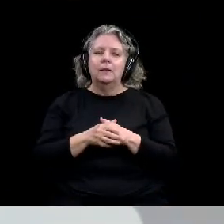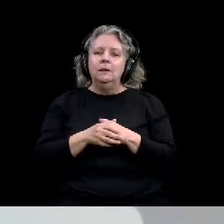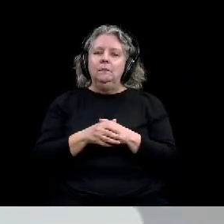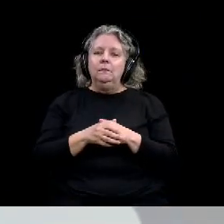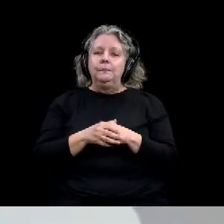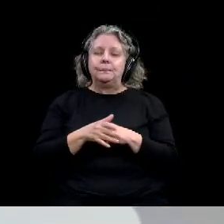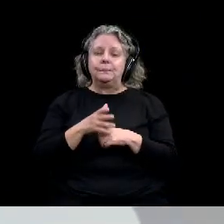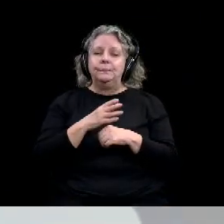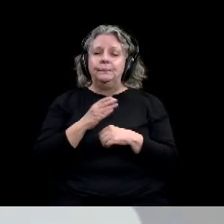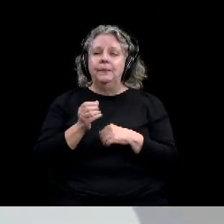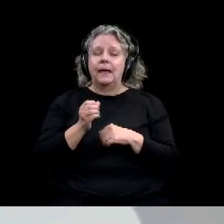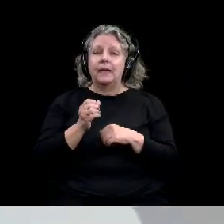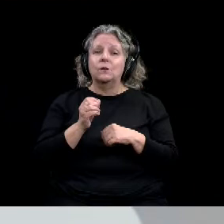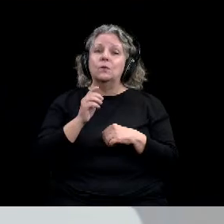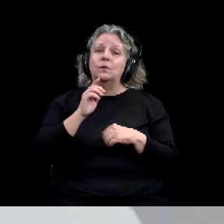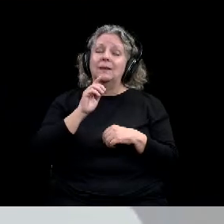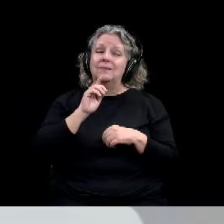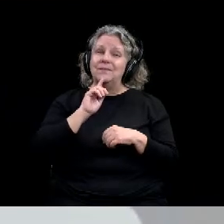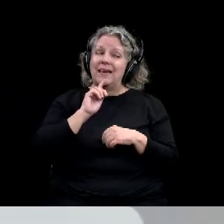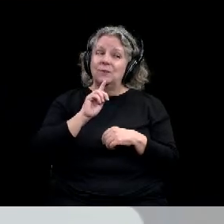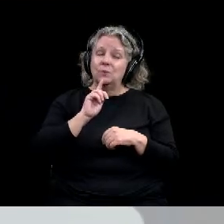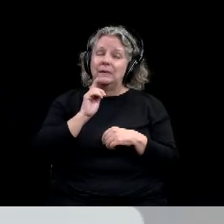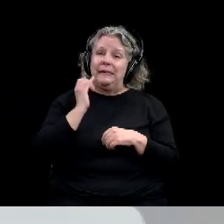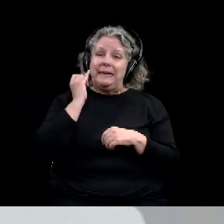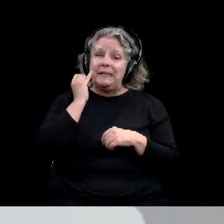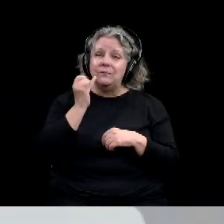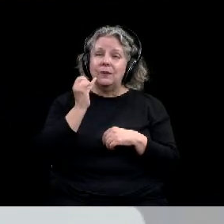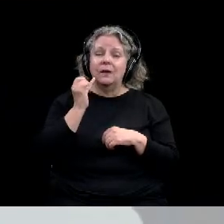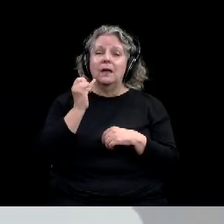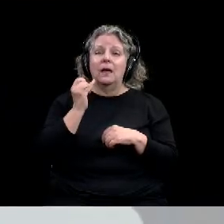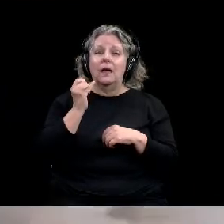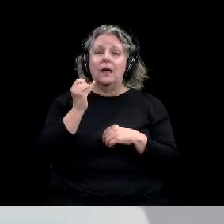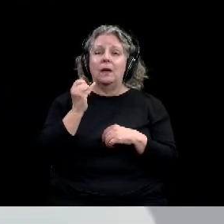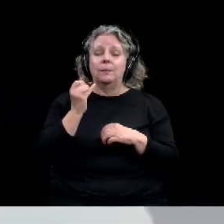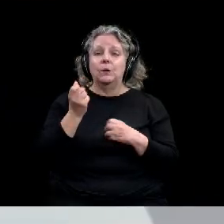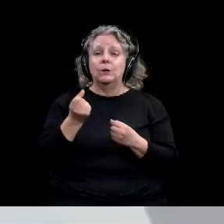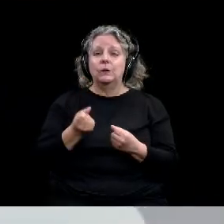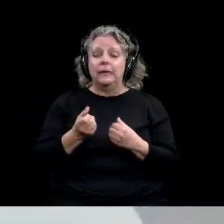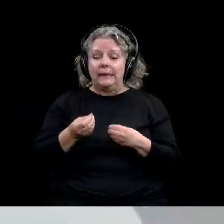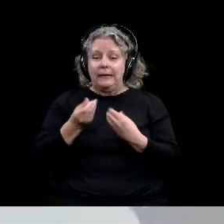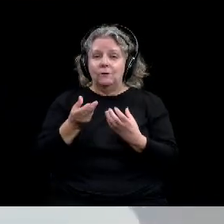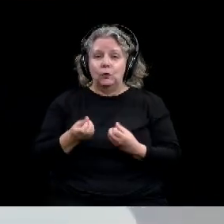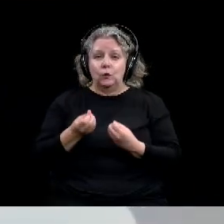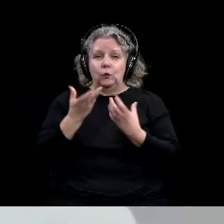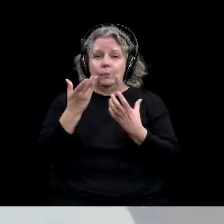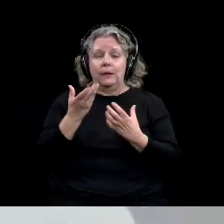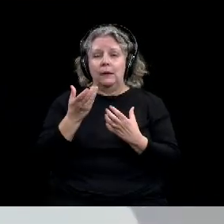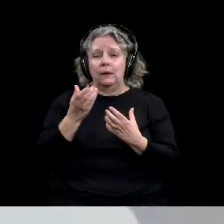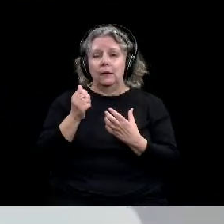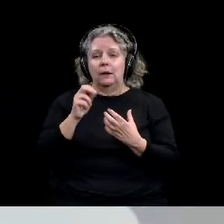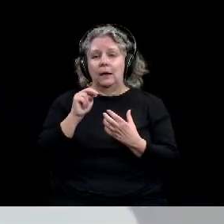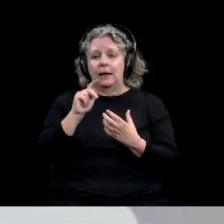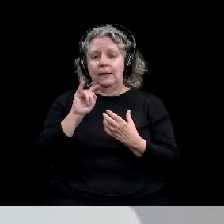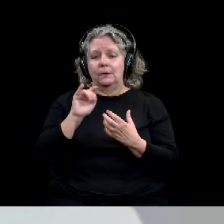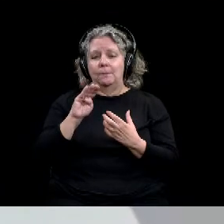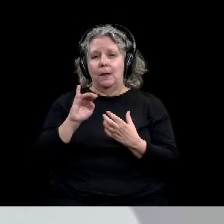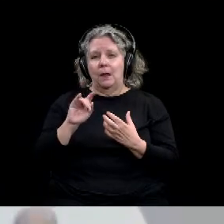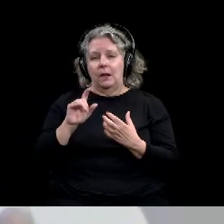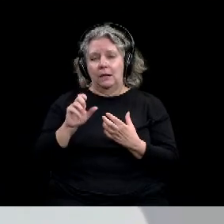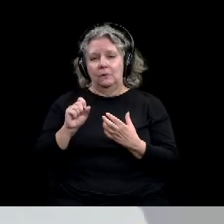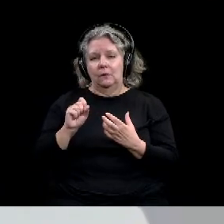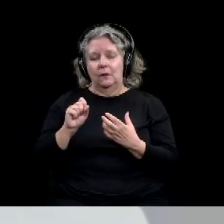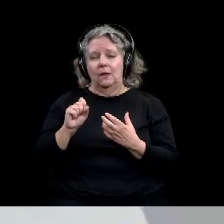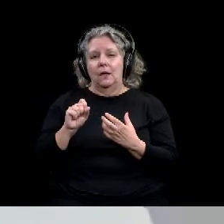antibiotics have been prescribed during this pandemic. And we could, in fact, see a rise